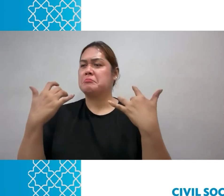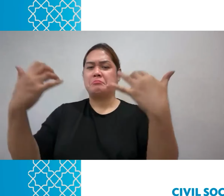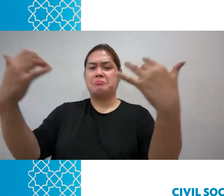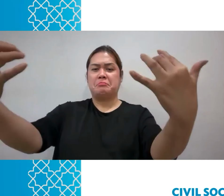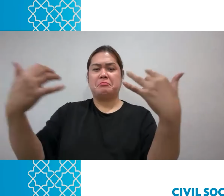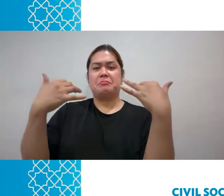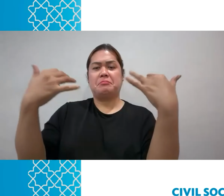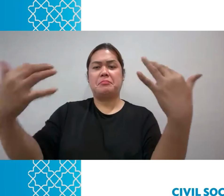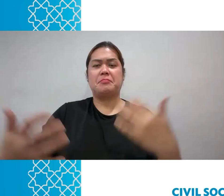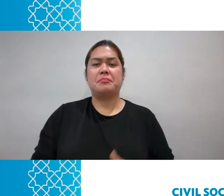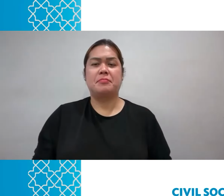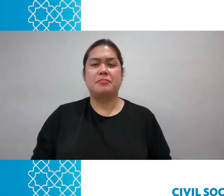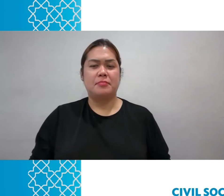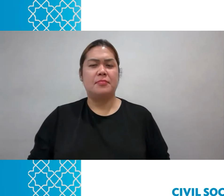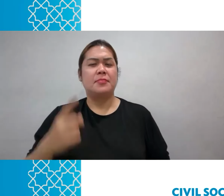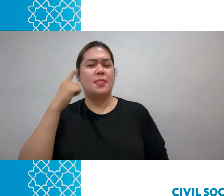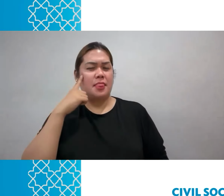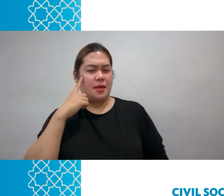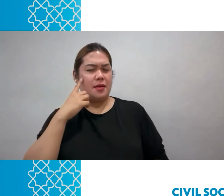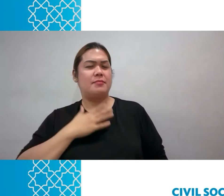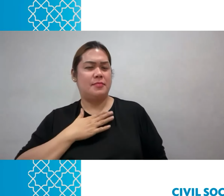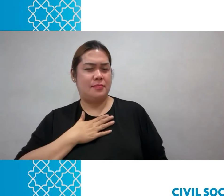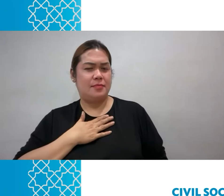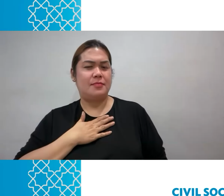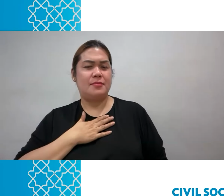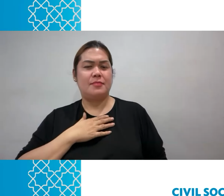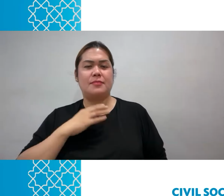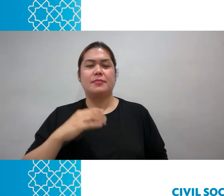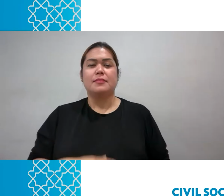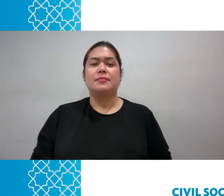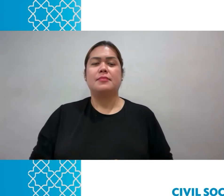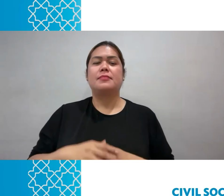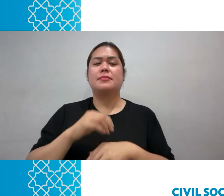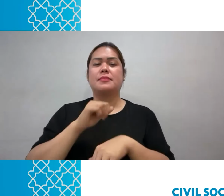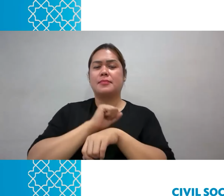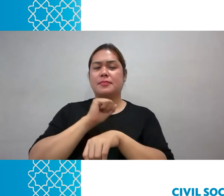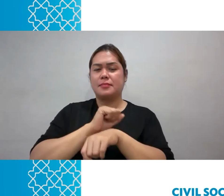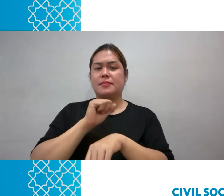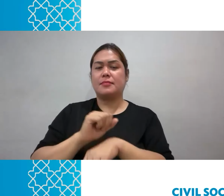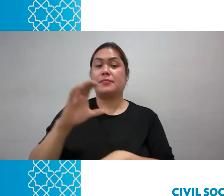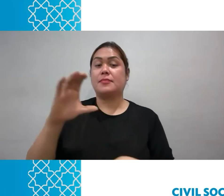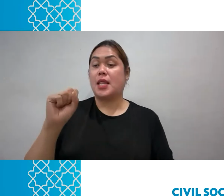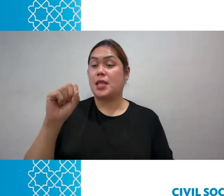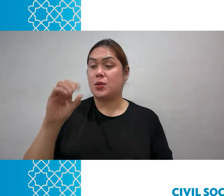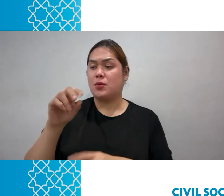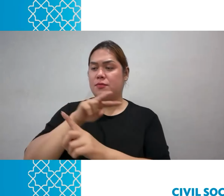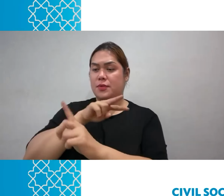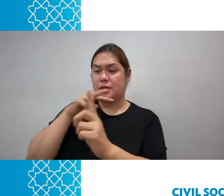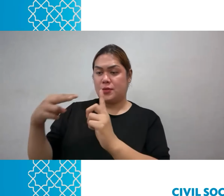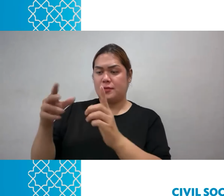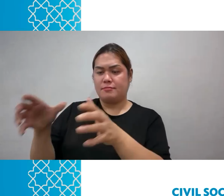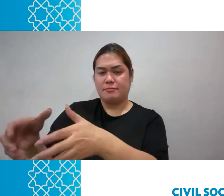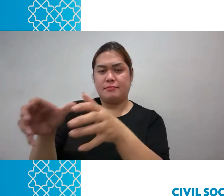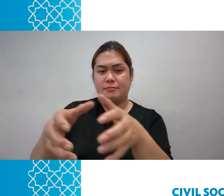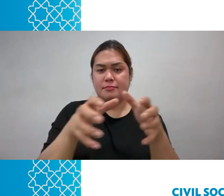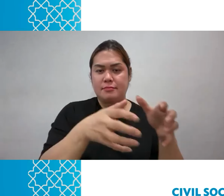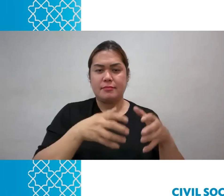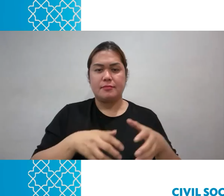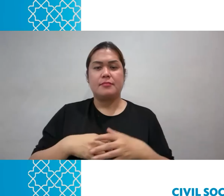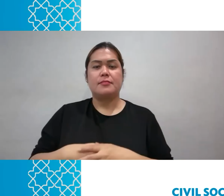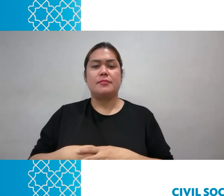from the CSO perspective, in terms of clearly involve a